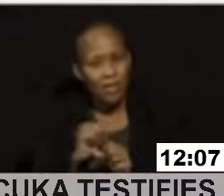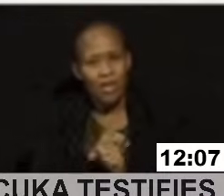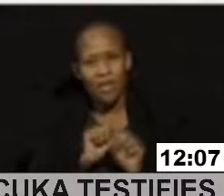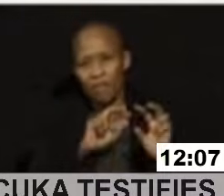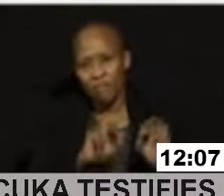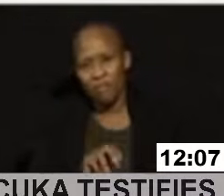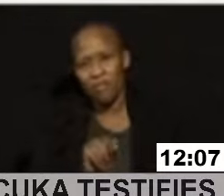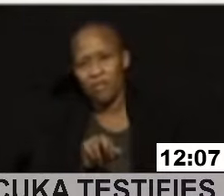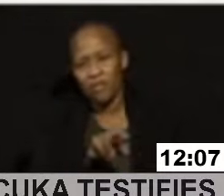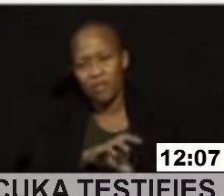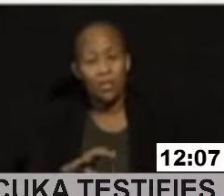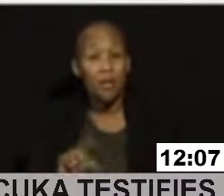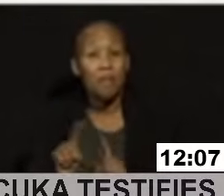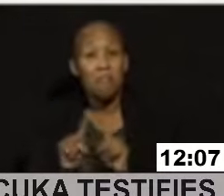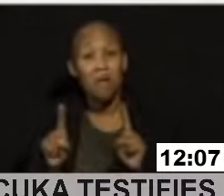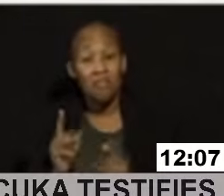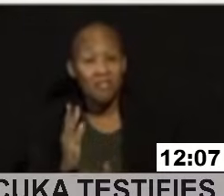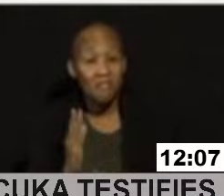fact,